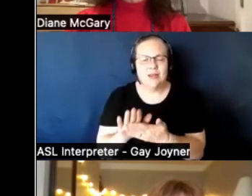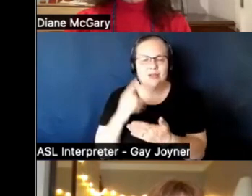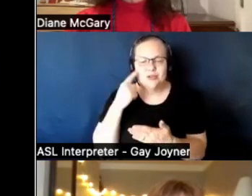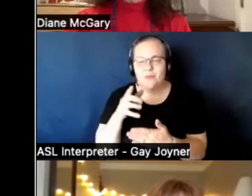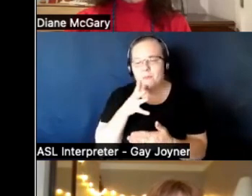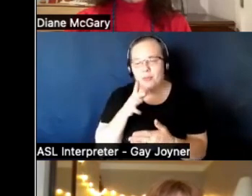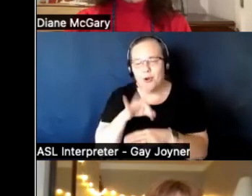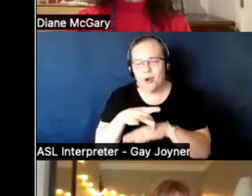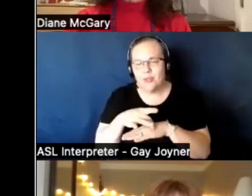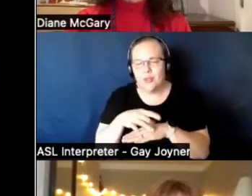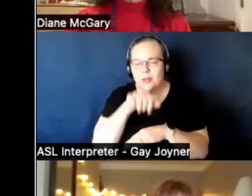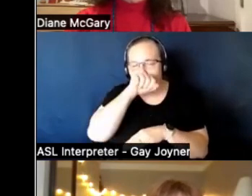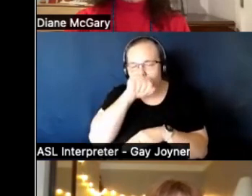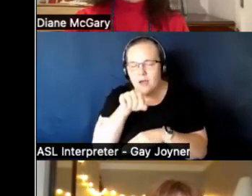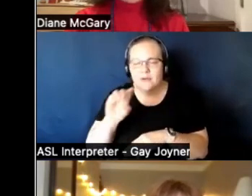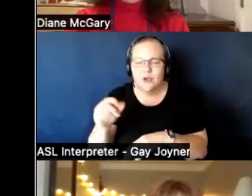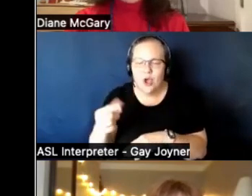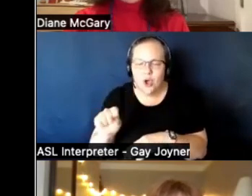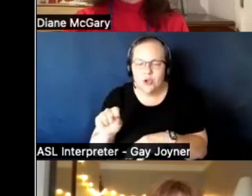dogs, birds, and axolotls.